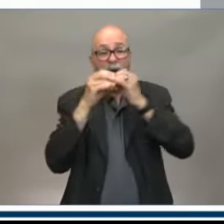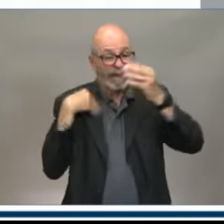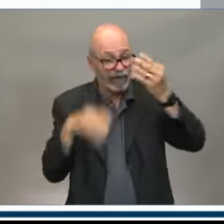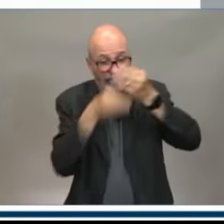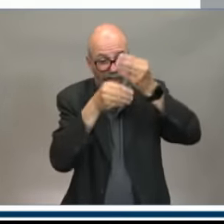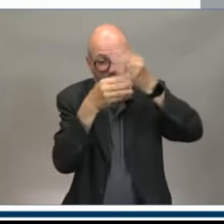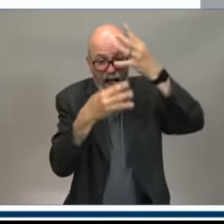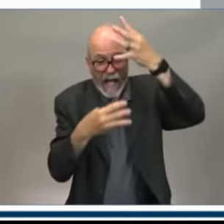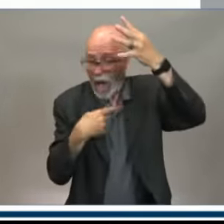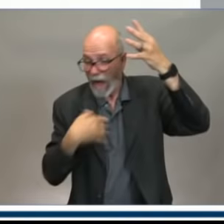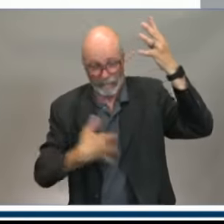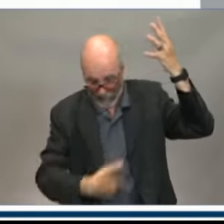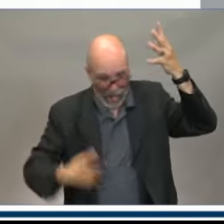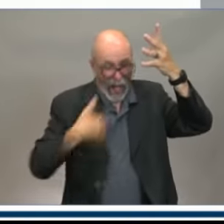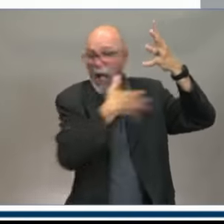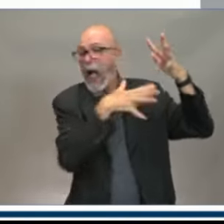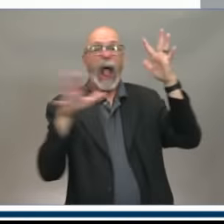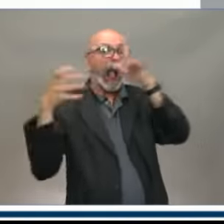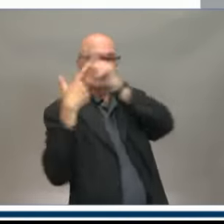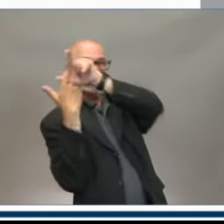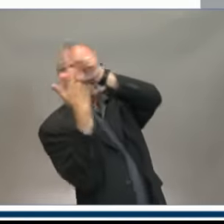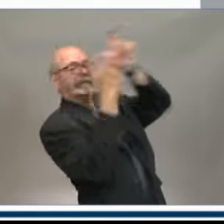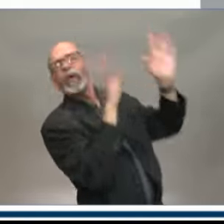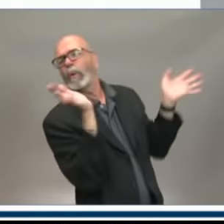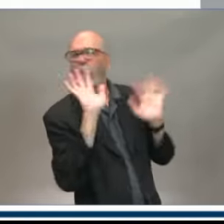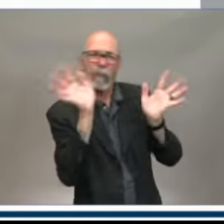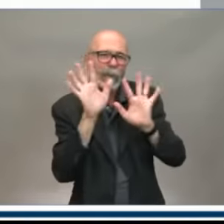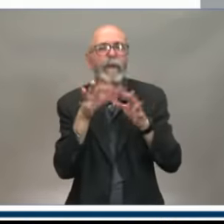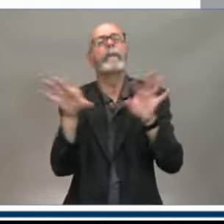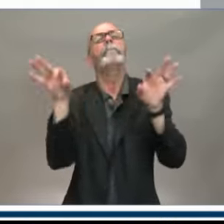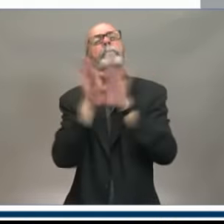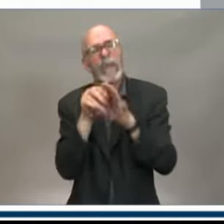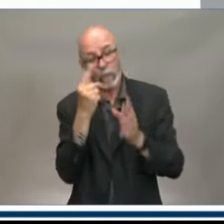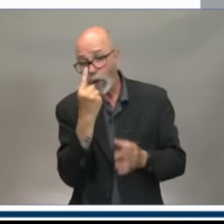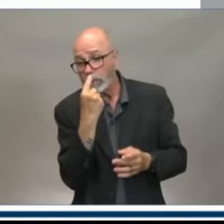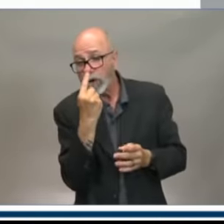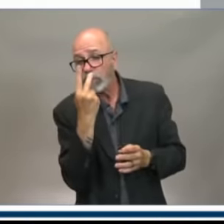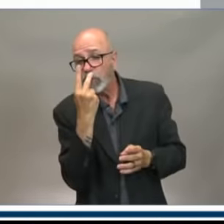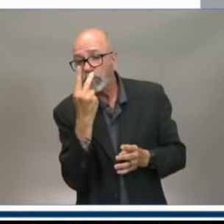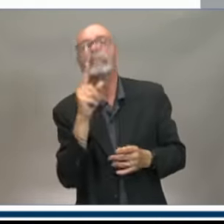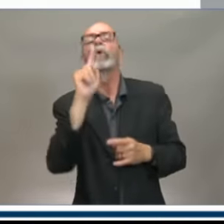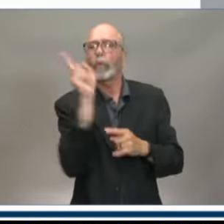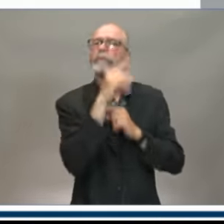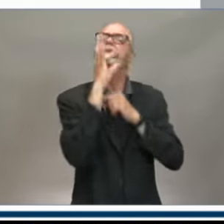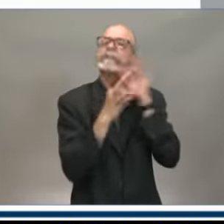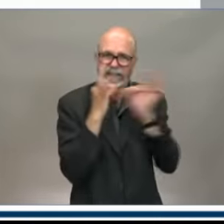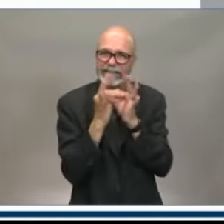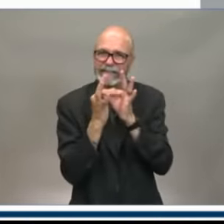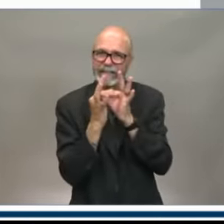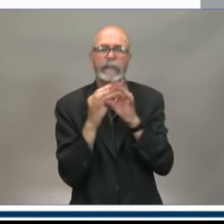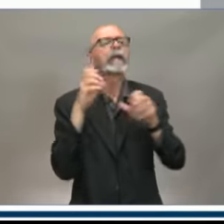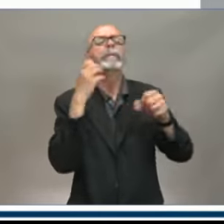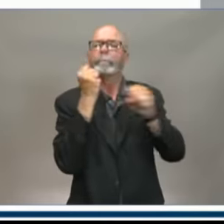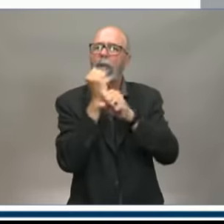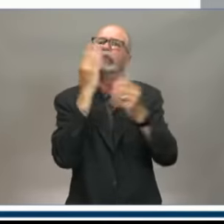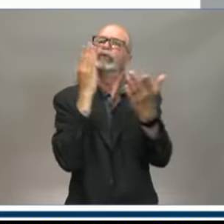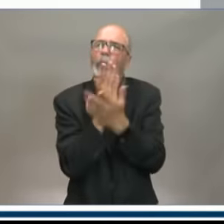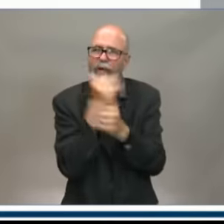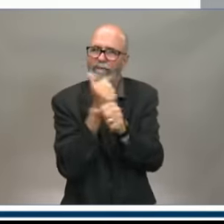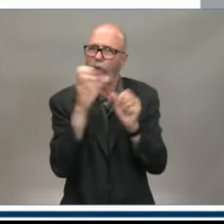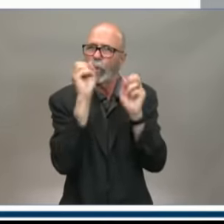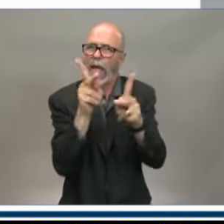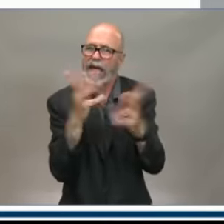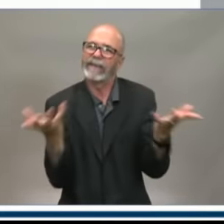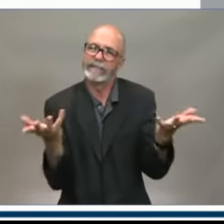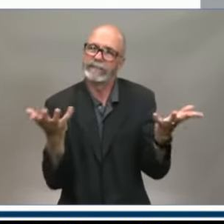an important part of our active surveillance and having a very low threshold for testing people to rule out COVID. And again, you can